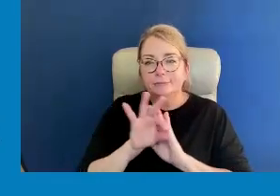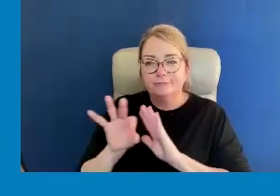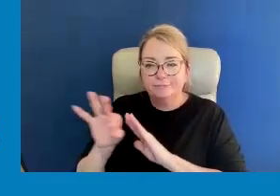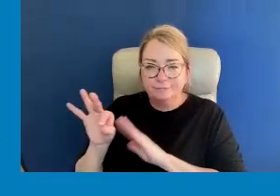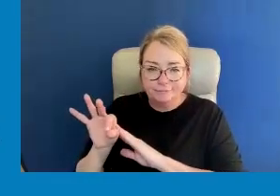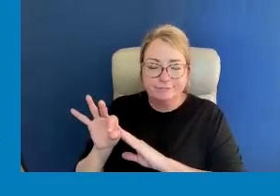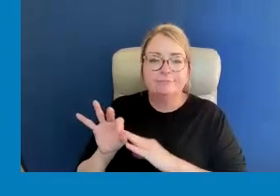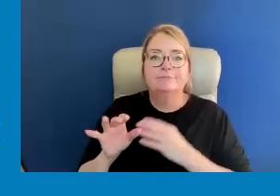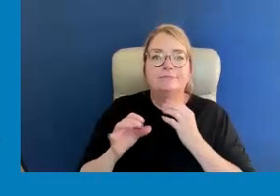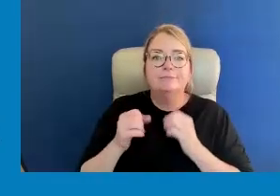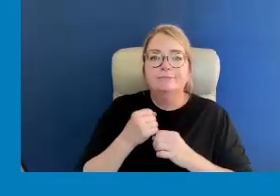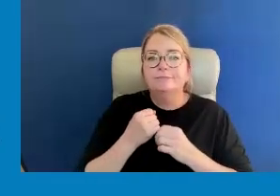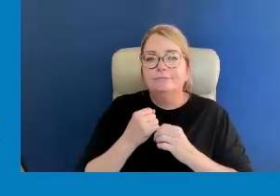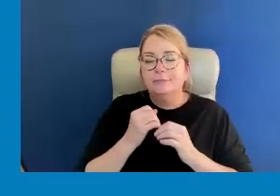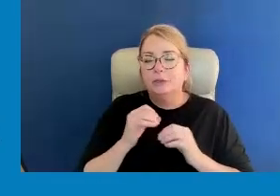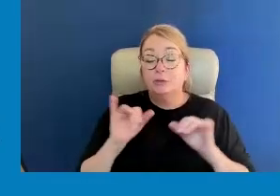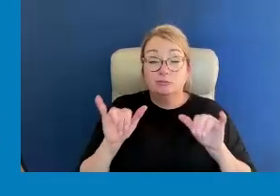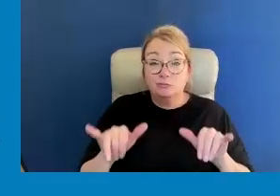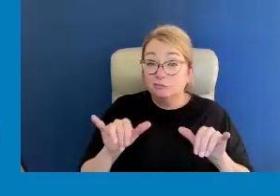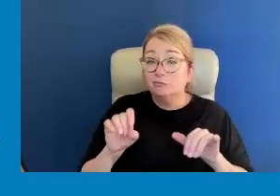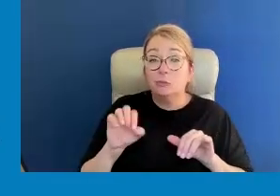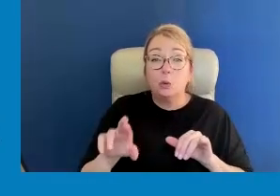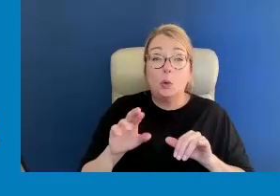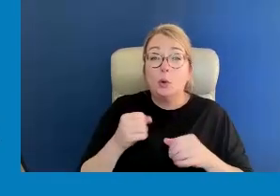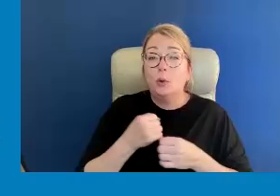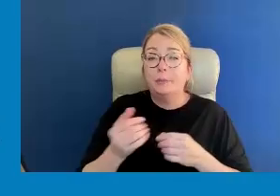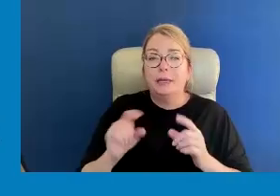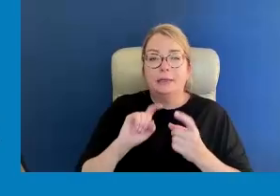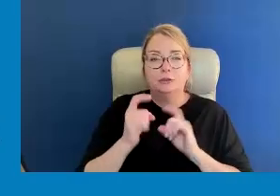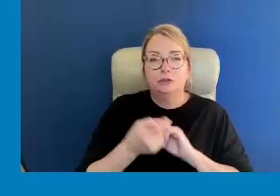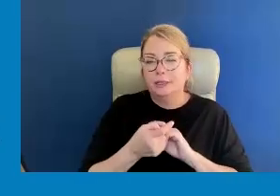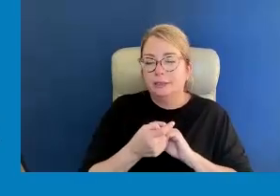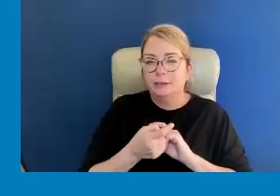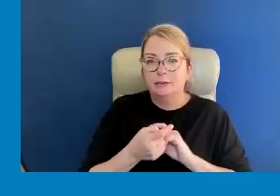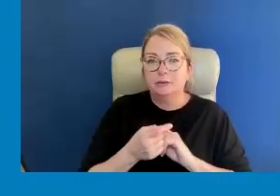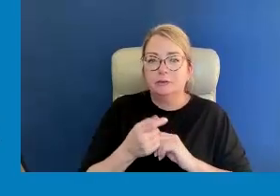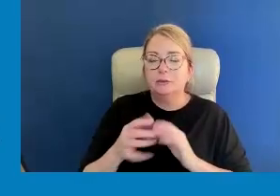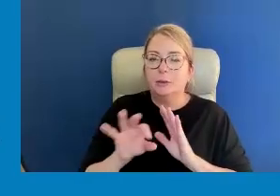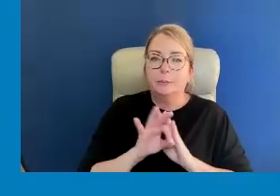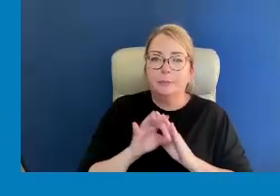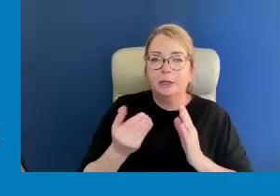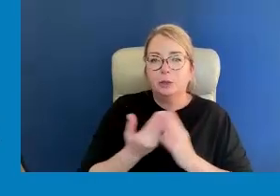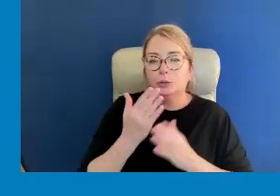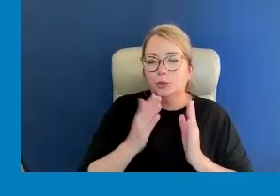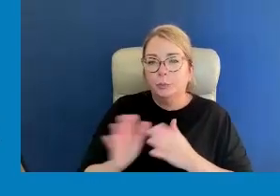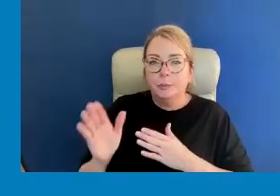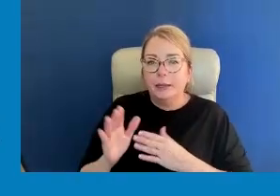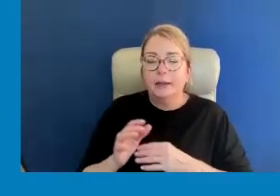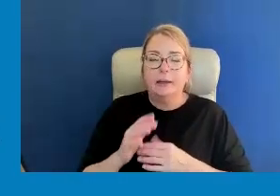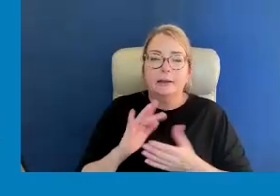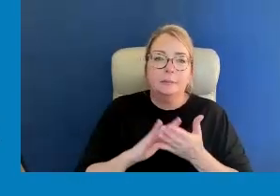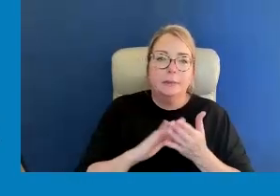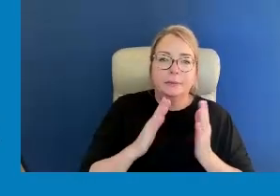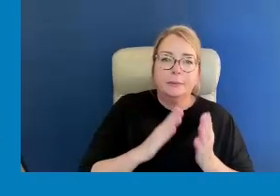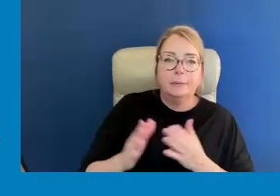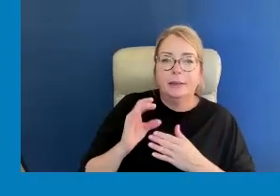review them and make everything stay the same, or you're going to make a change to your benefits, whether it be your medical plan or your dependents for the